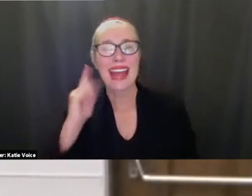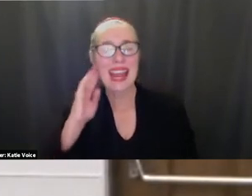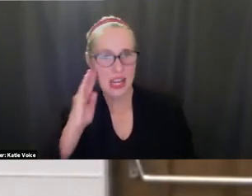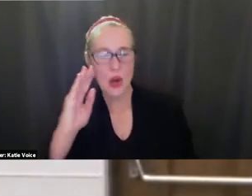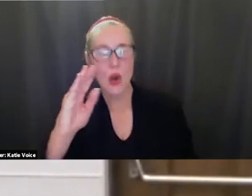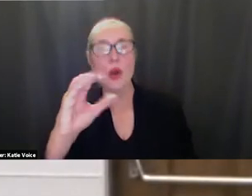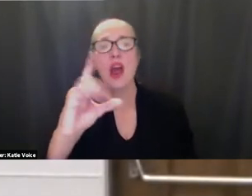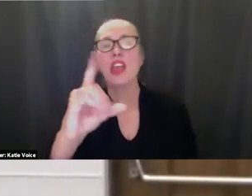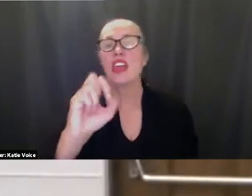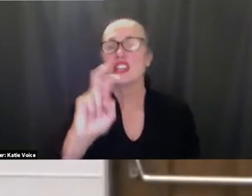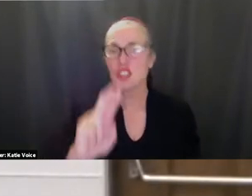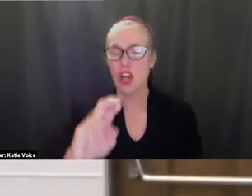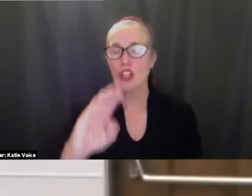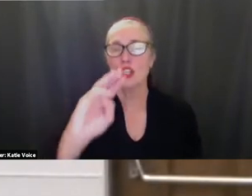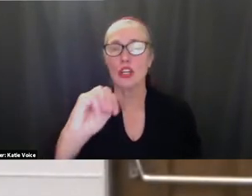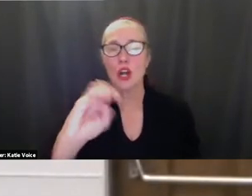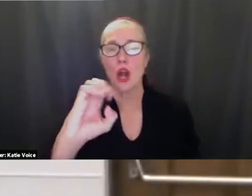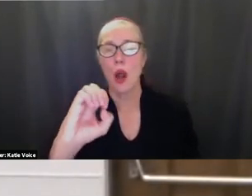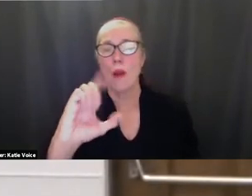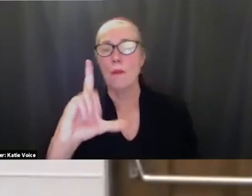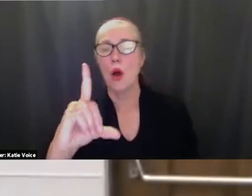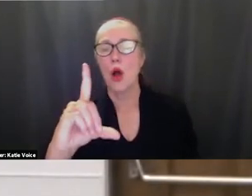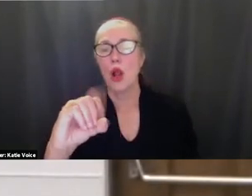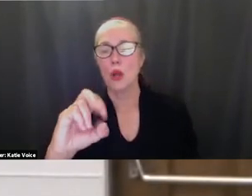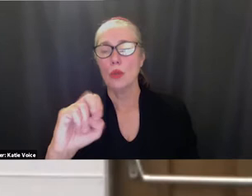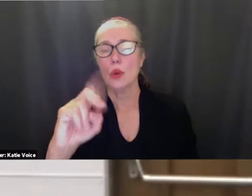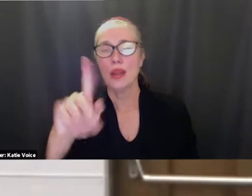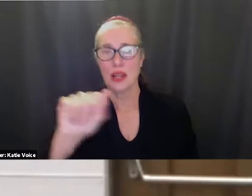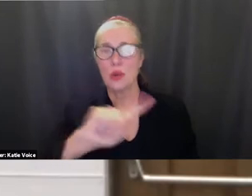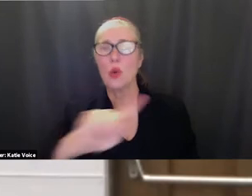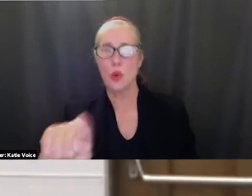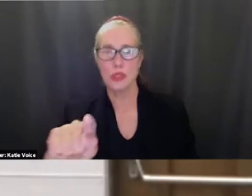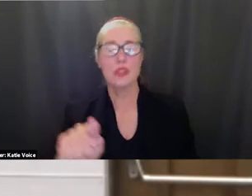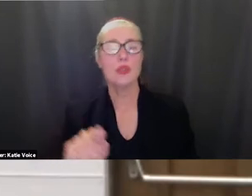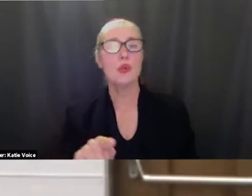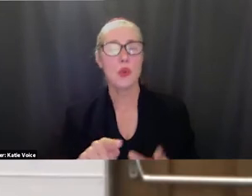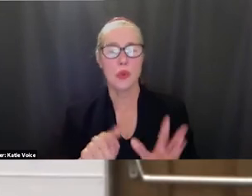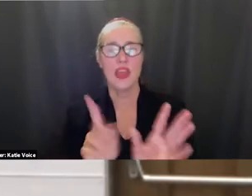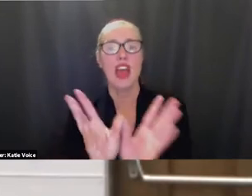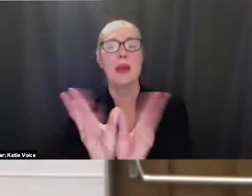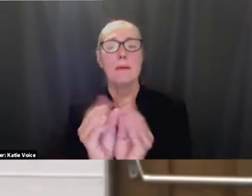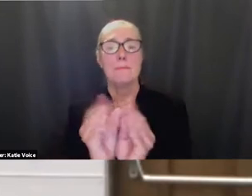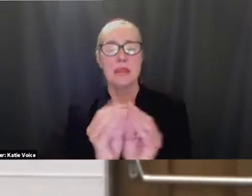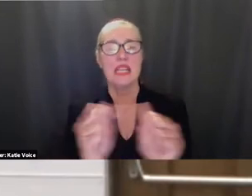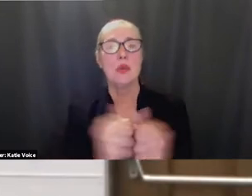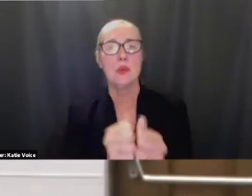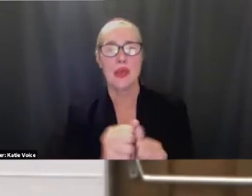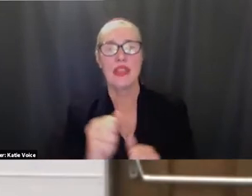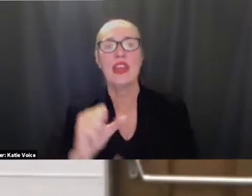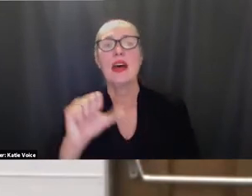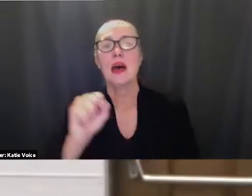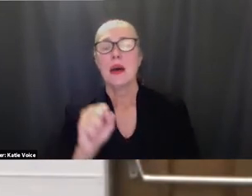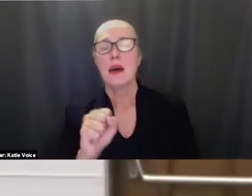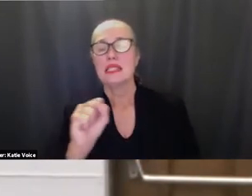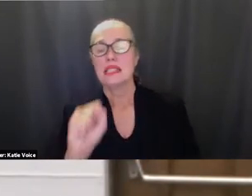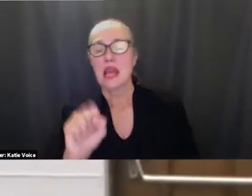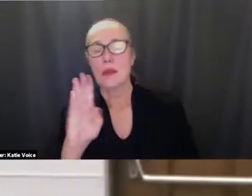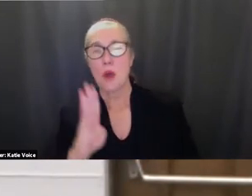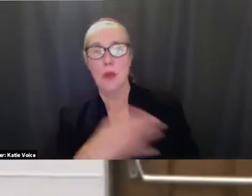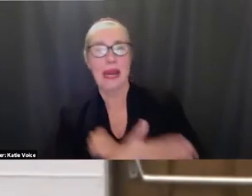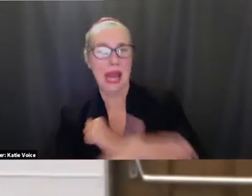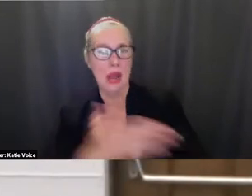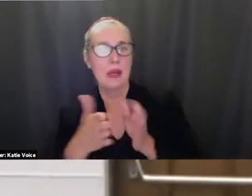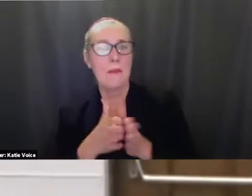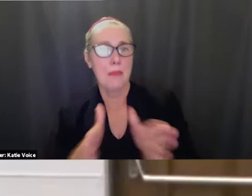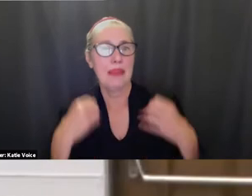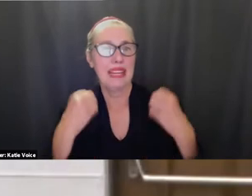superintendents every week and that's where they get the newest information so we'll stay on that and i just want to acknowledge with that with